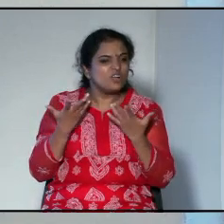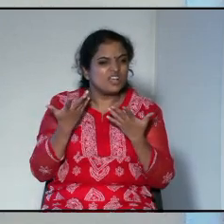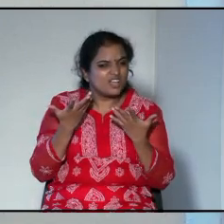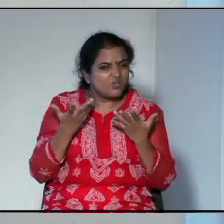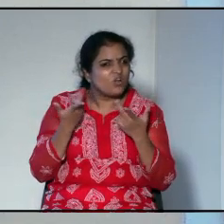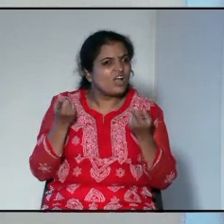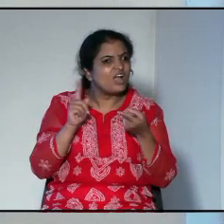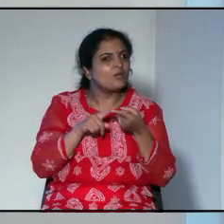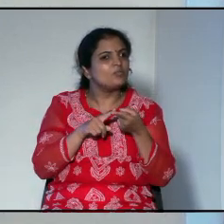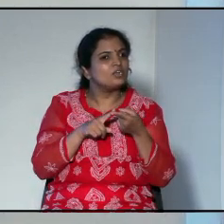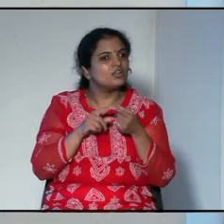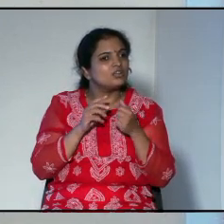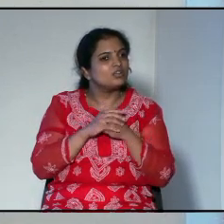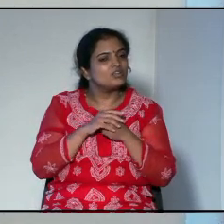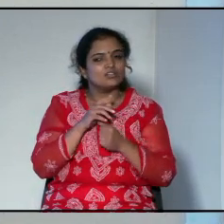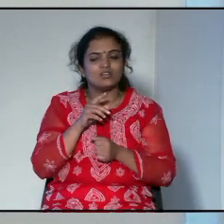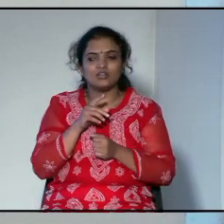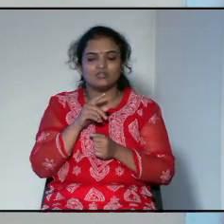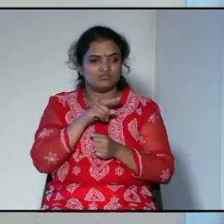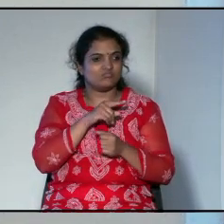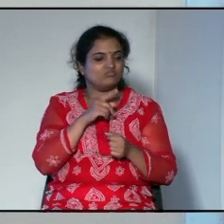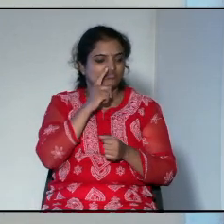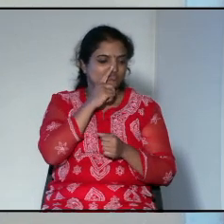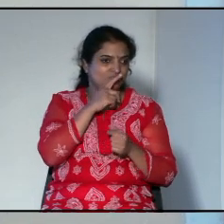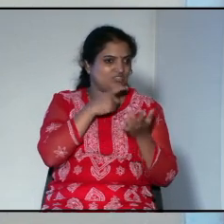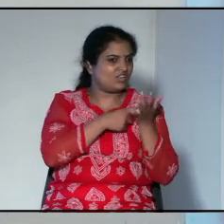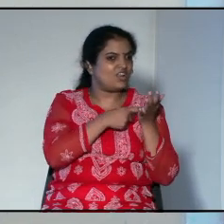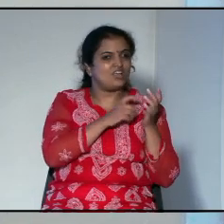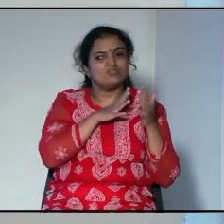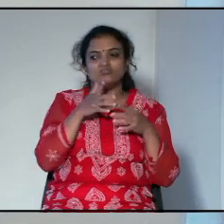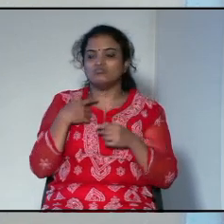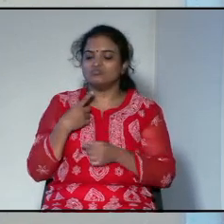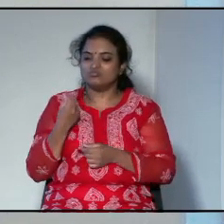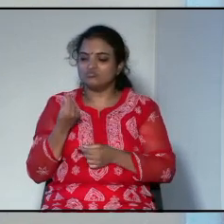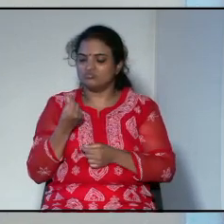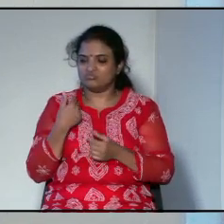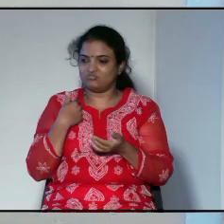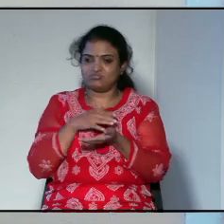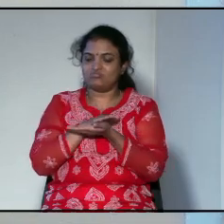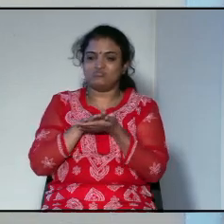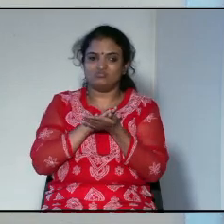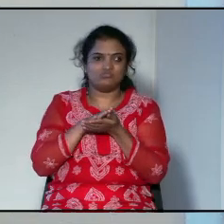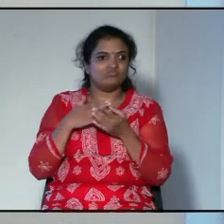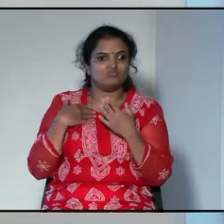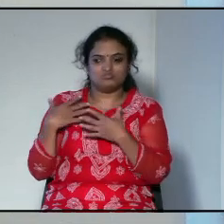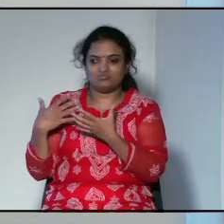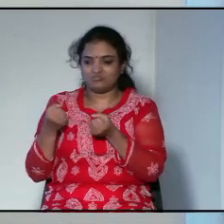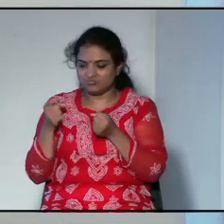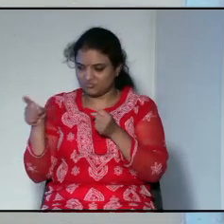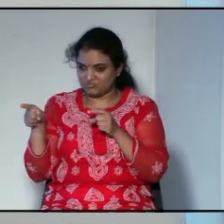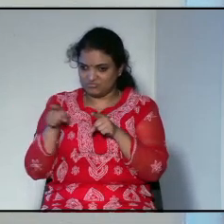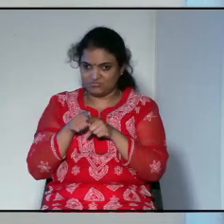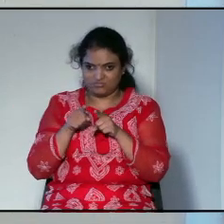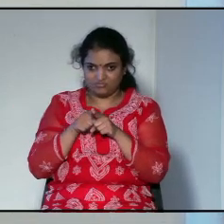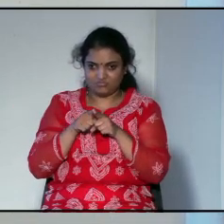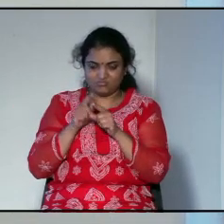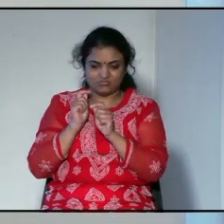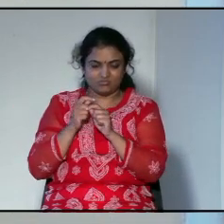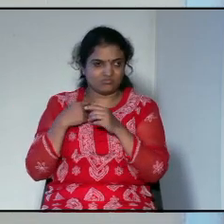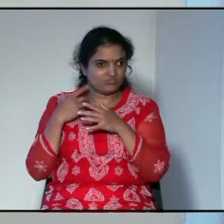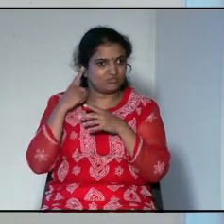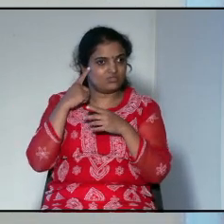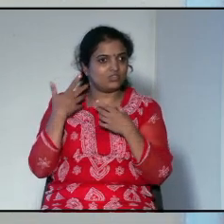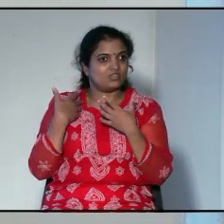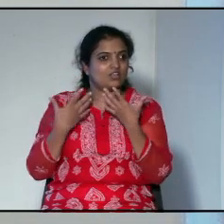it? She said, you know, I didn't have money to buy the metal for my next sculpture, so I